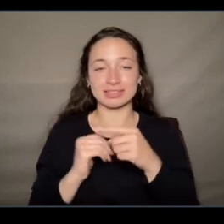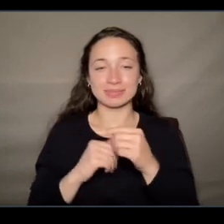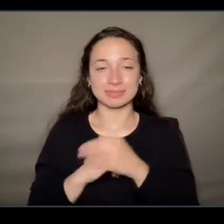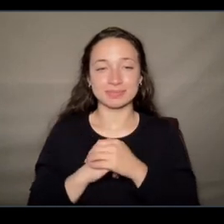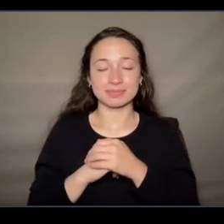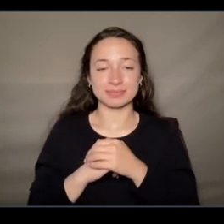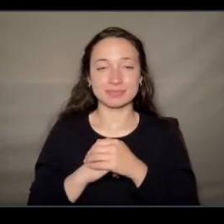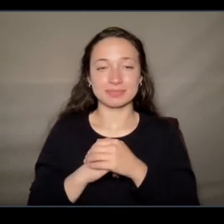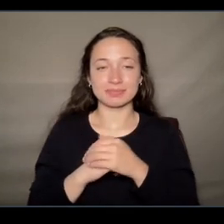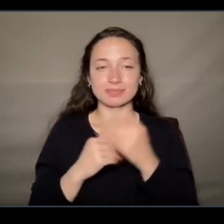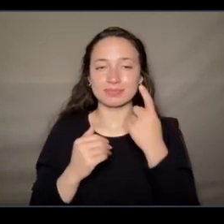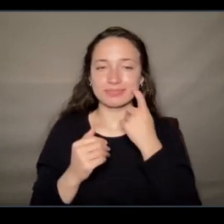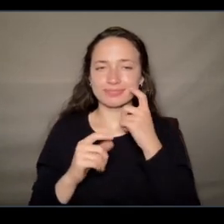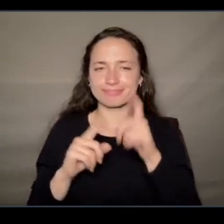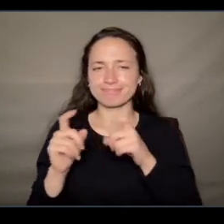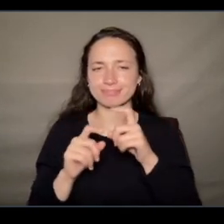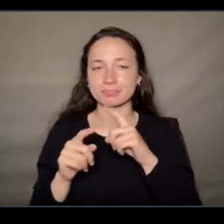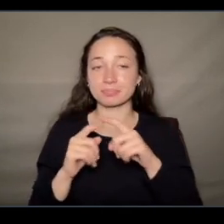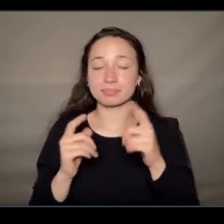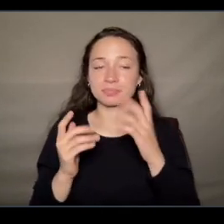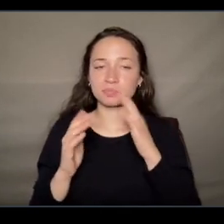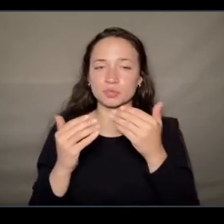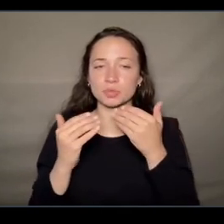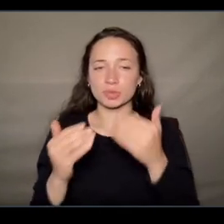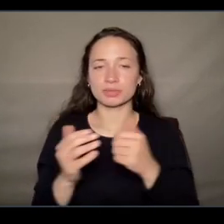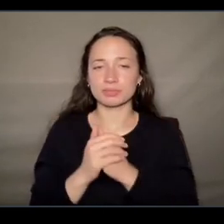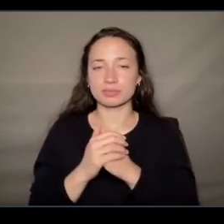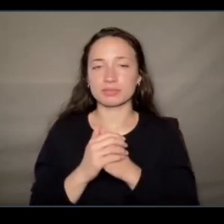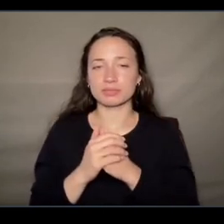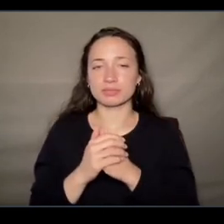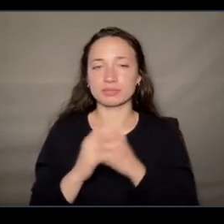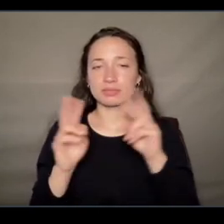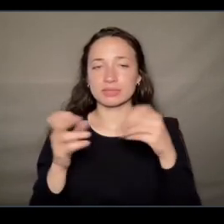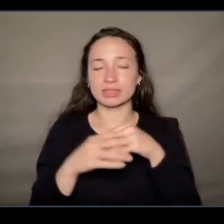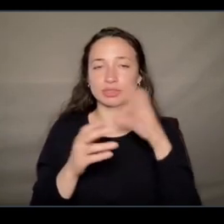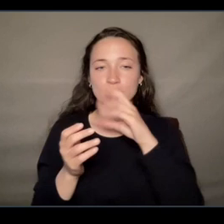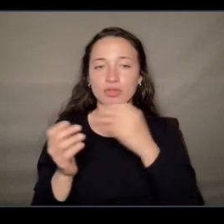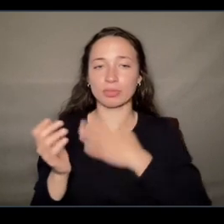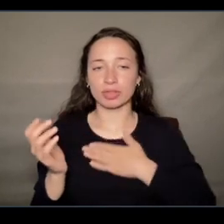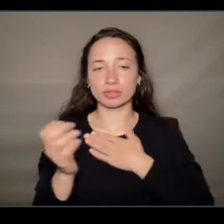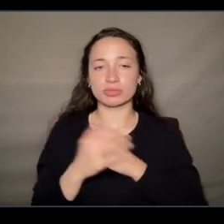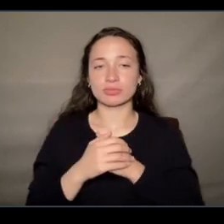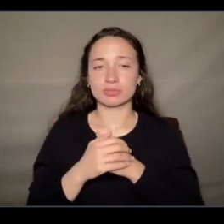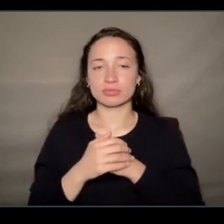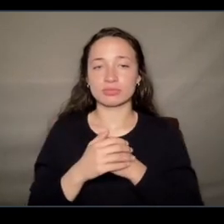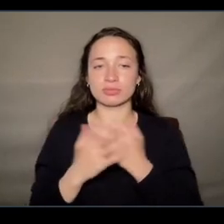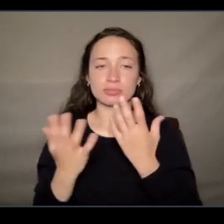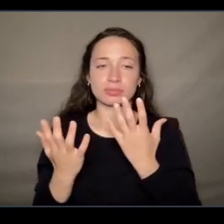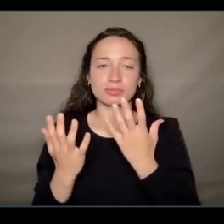I will read this. I just questioned it, but I'm going to go ahead. In search of pleasure.